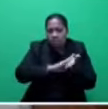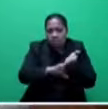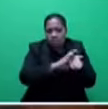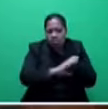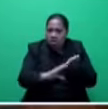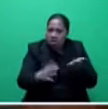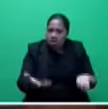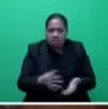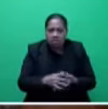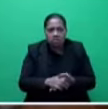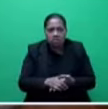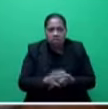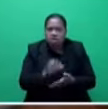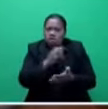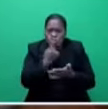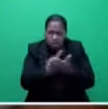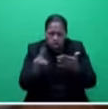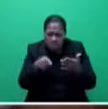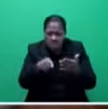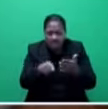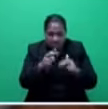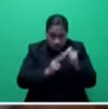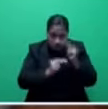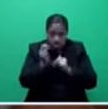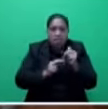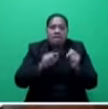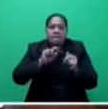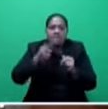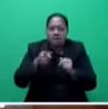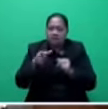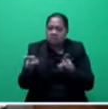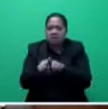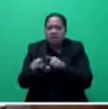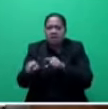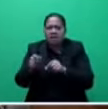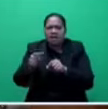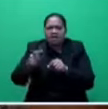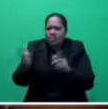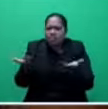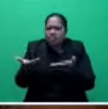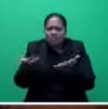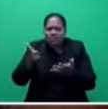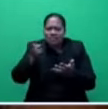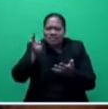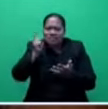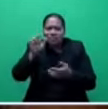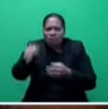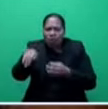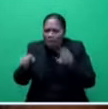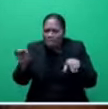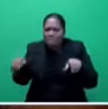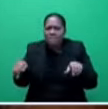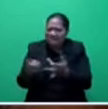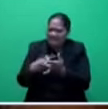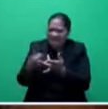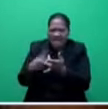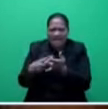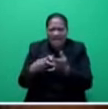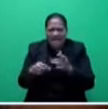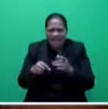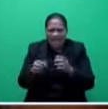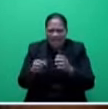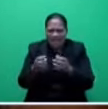only in terms of buildings, but damage to teachers' quarters, damage to resources, hostel facilities, and of course the other logistics